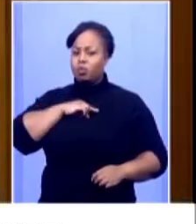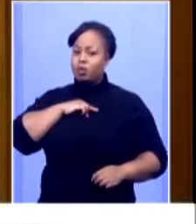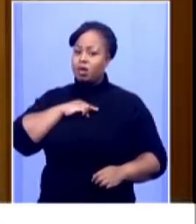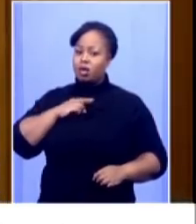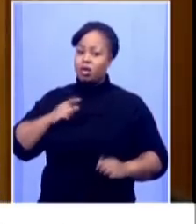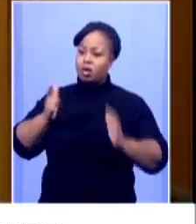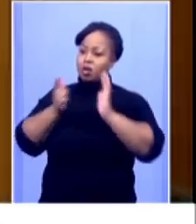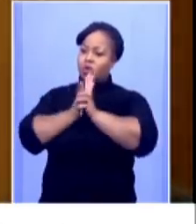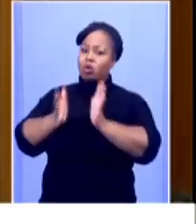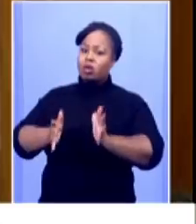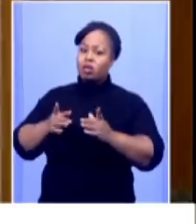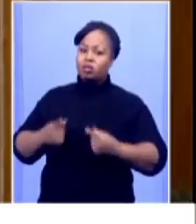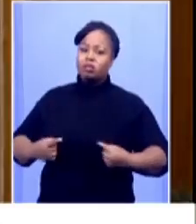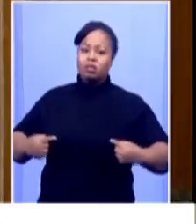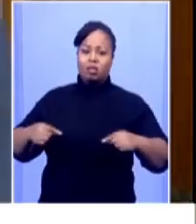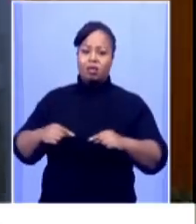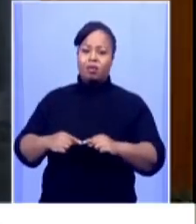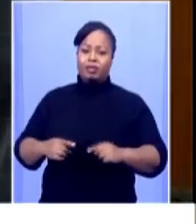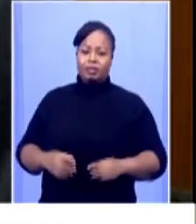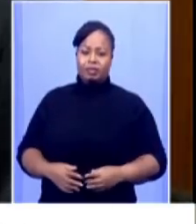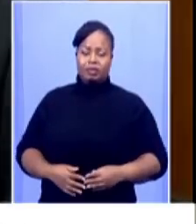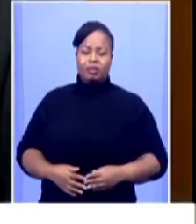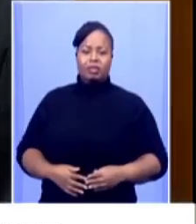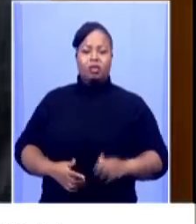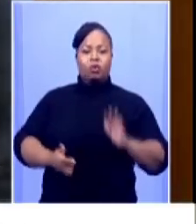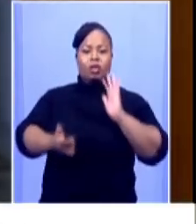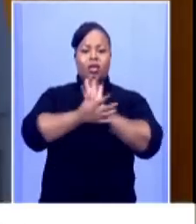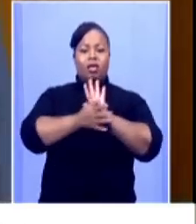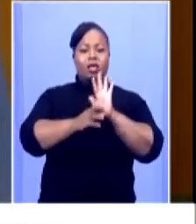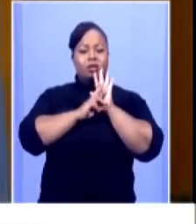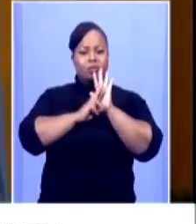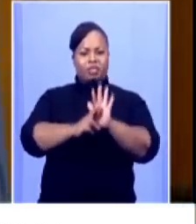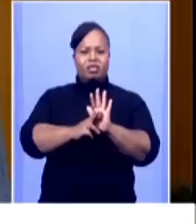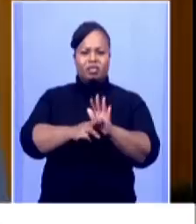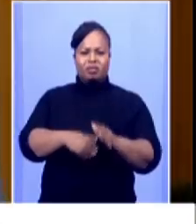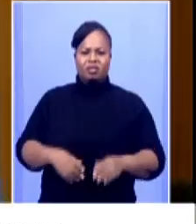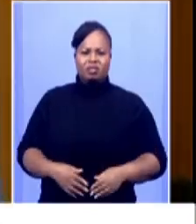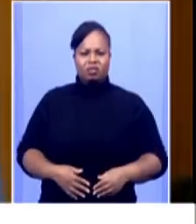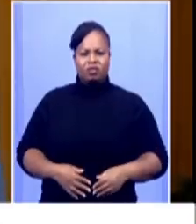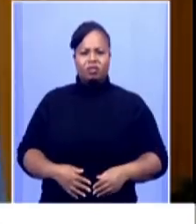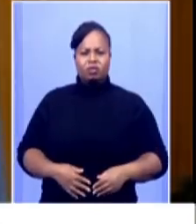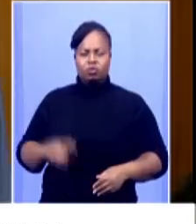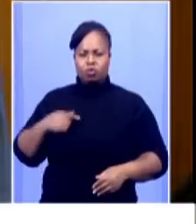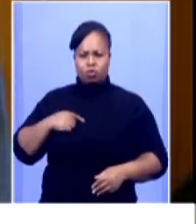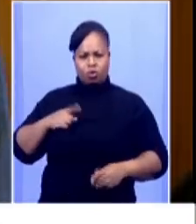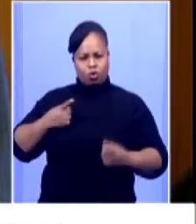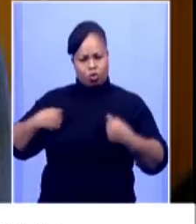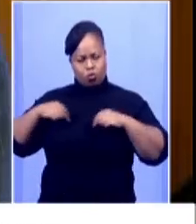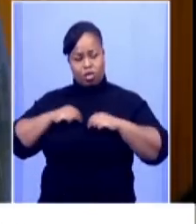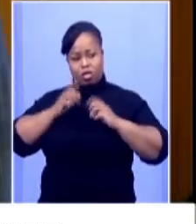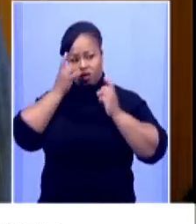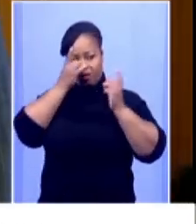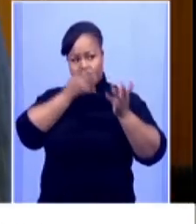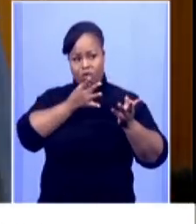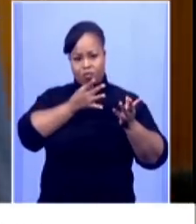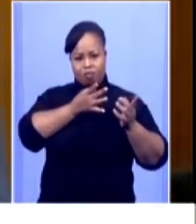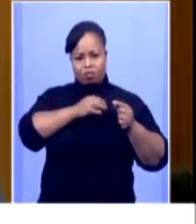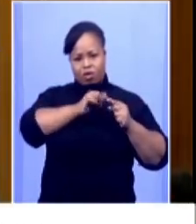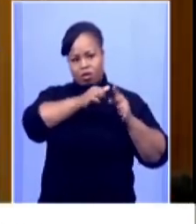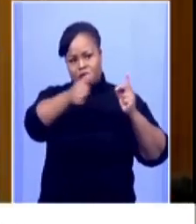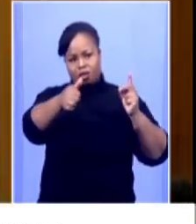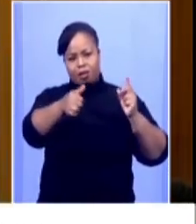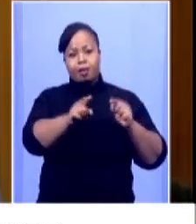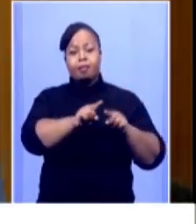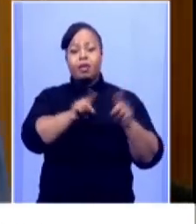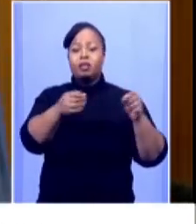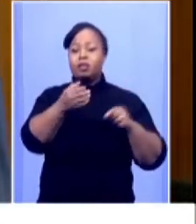and our legal representatives takes instructions from us. That's correct. Out there in the